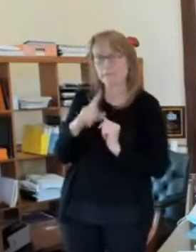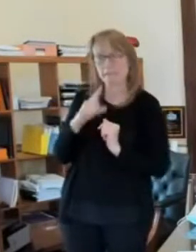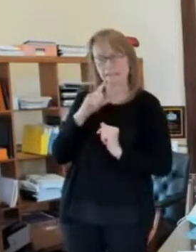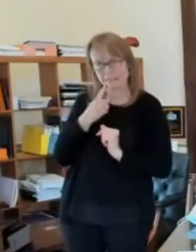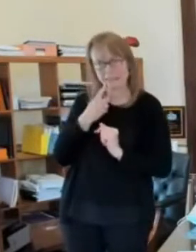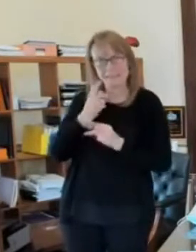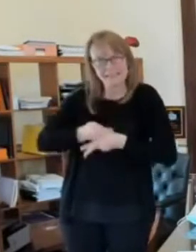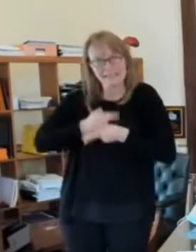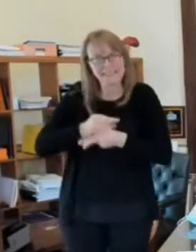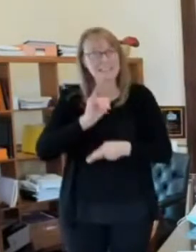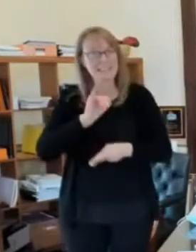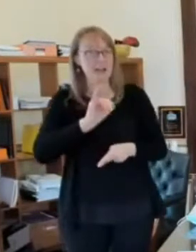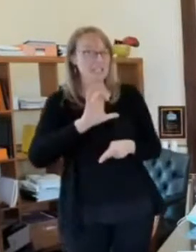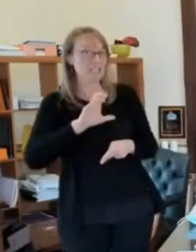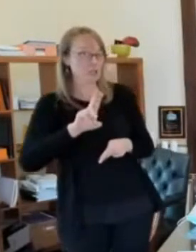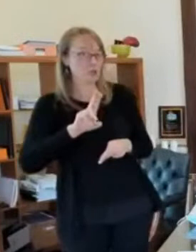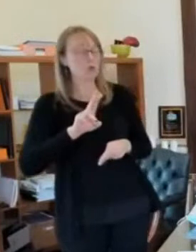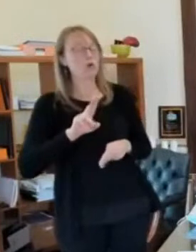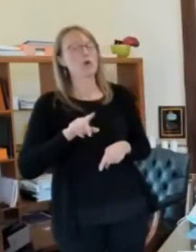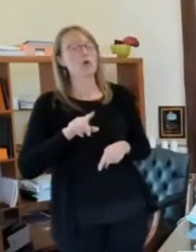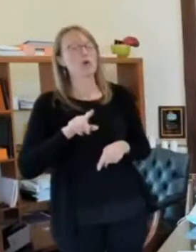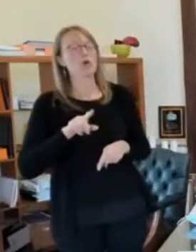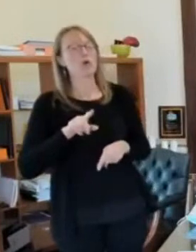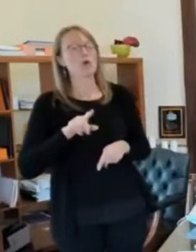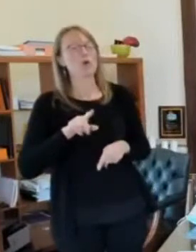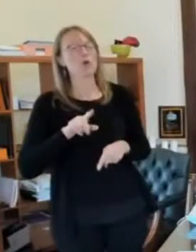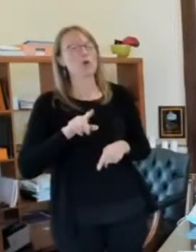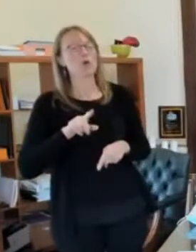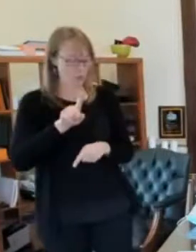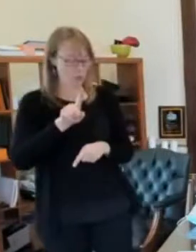153 people in ICU. And of the people